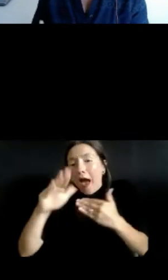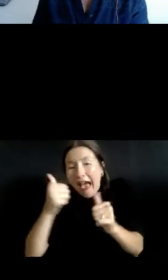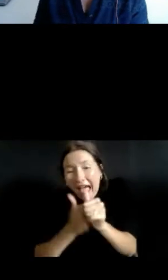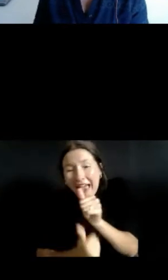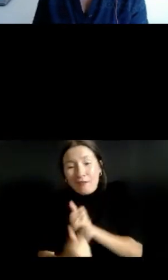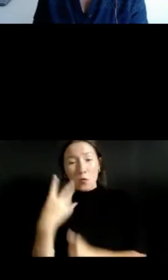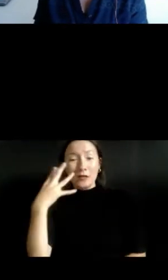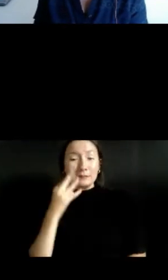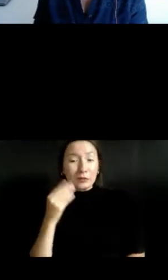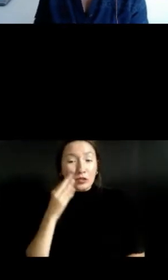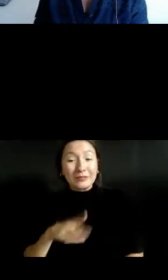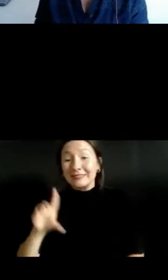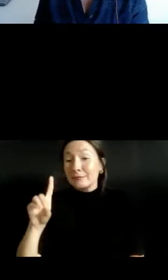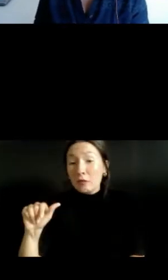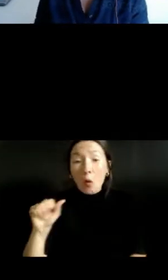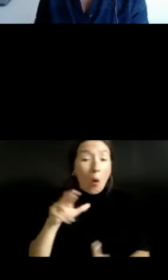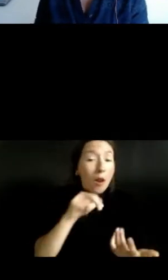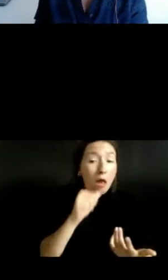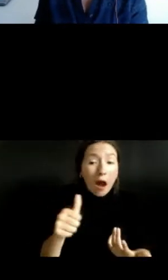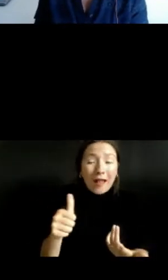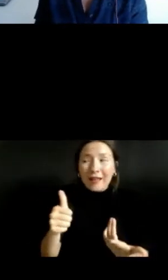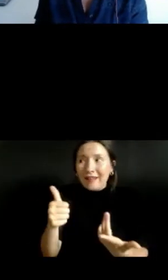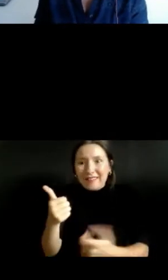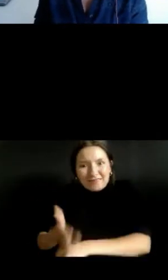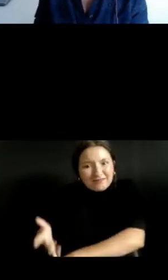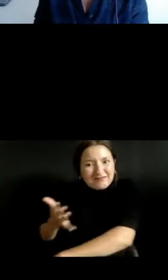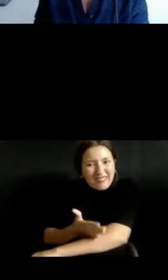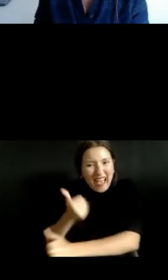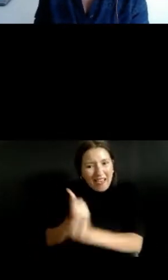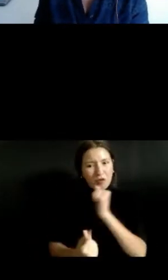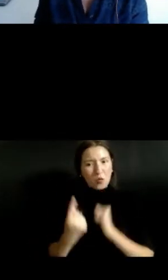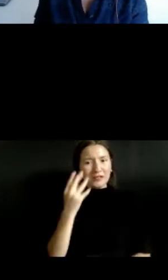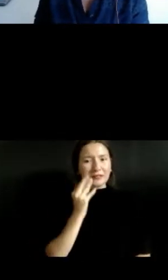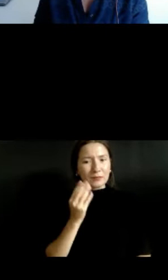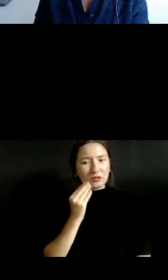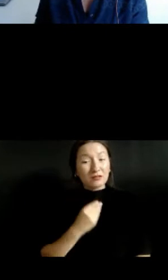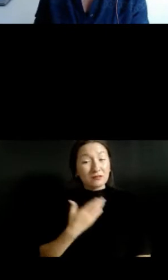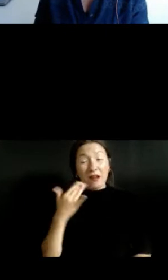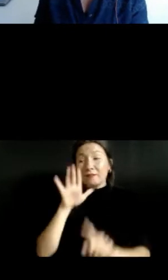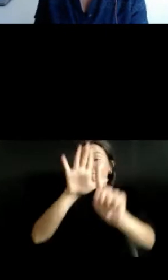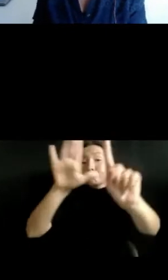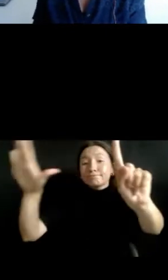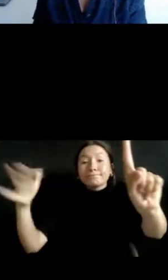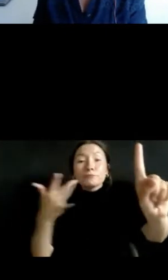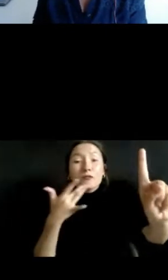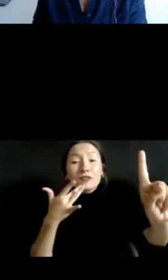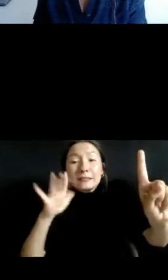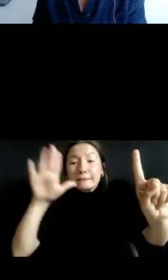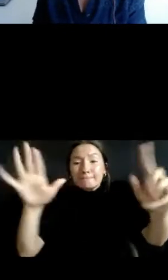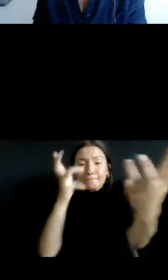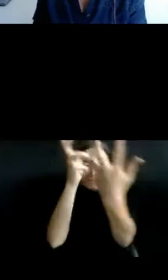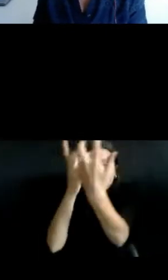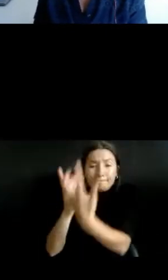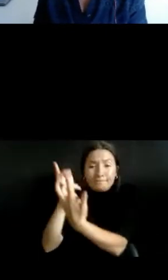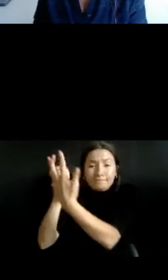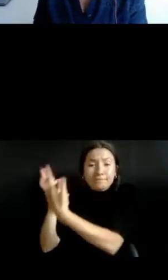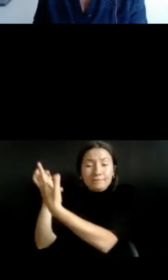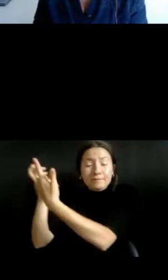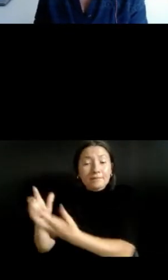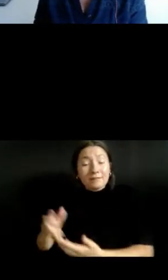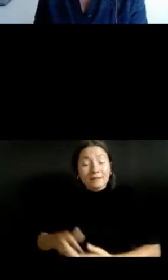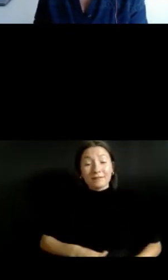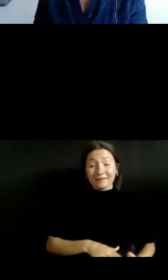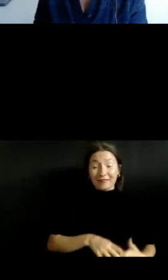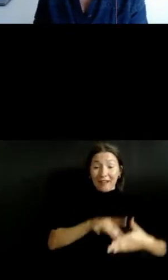range of different experiences and preferences. In other words, it provides multiple ways of accessing the content. So